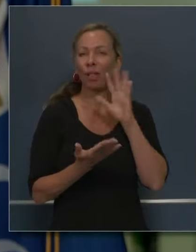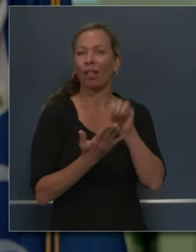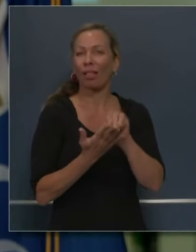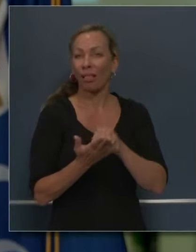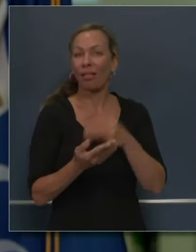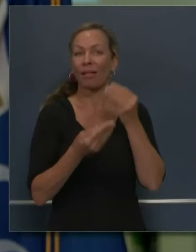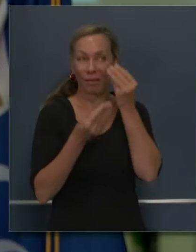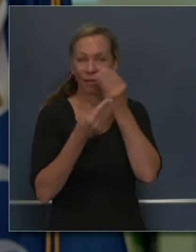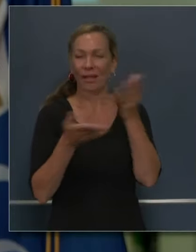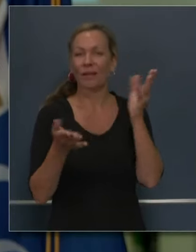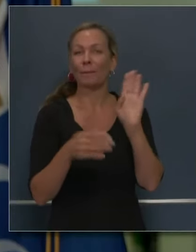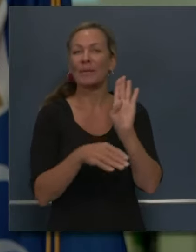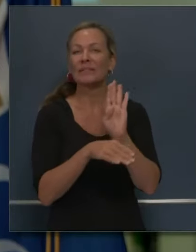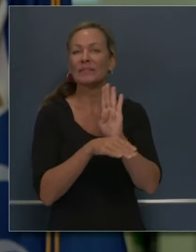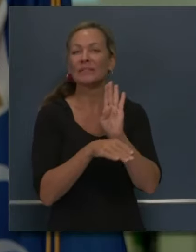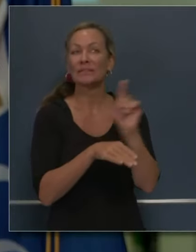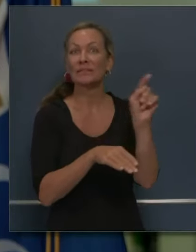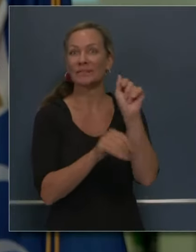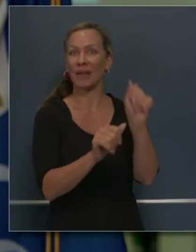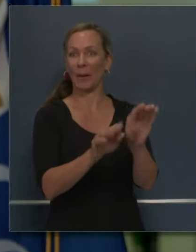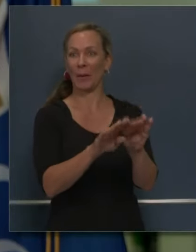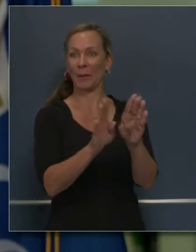Beam, Associated Press.